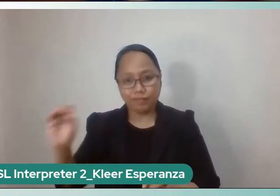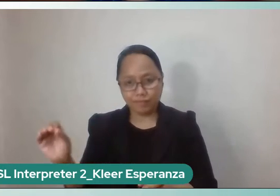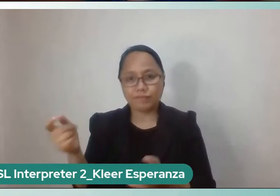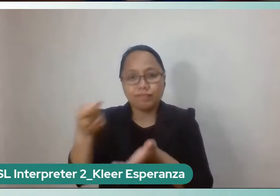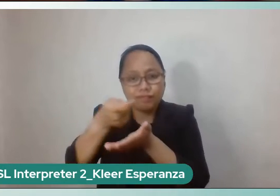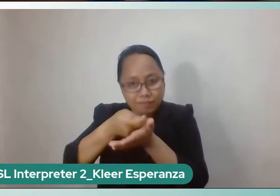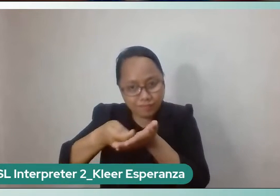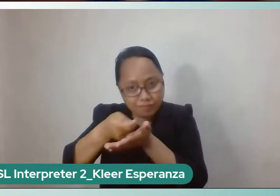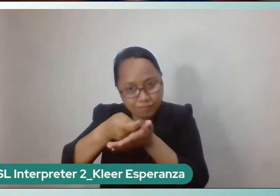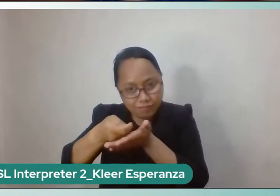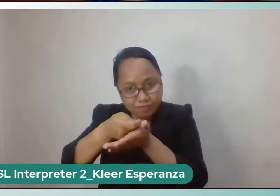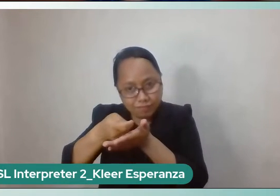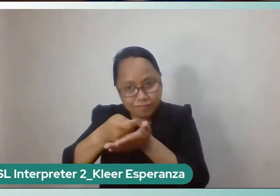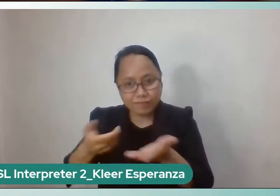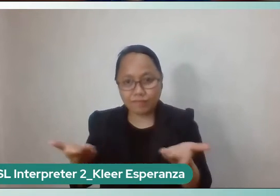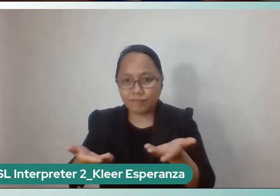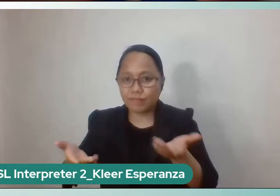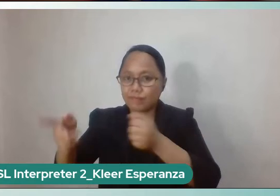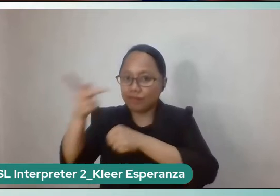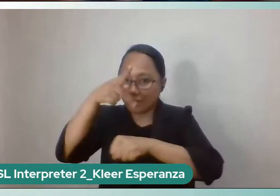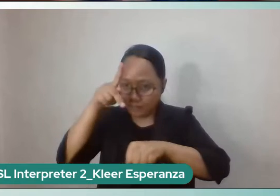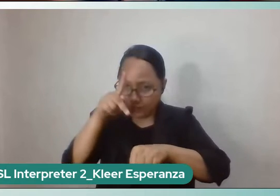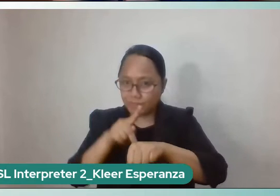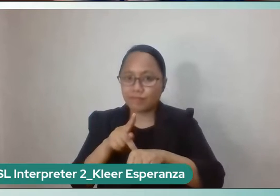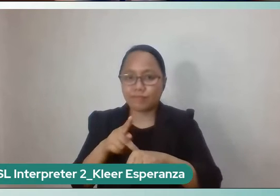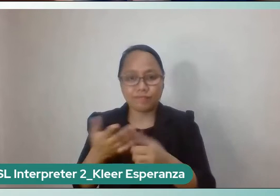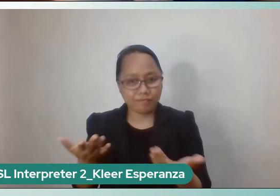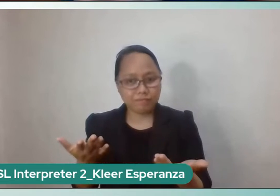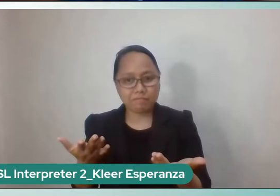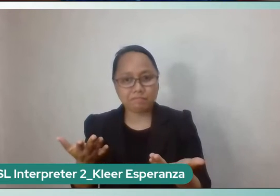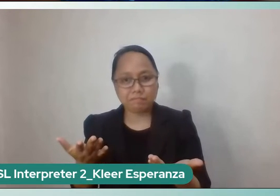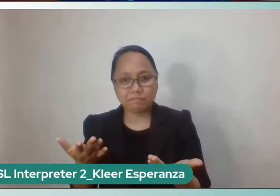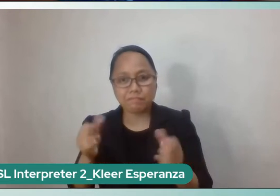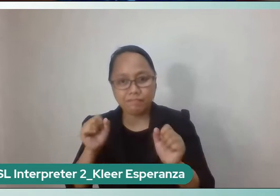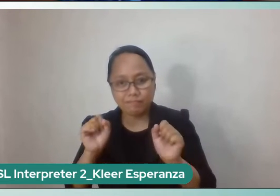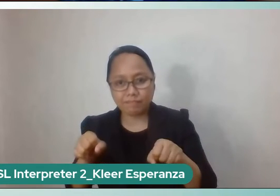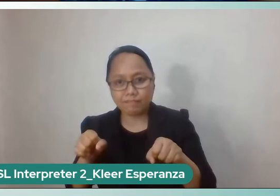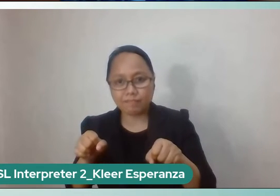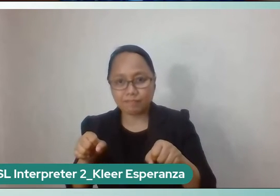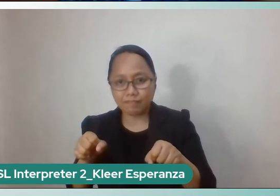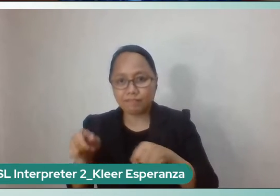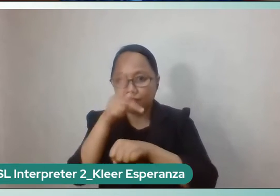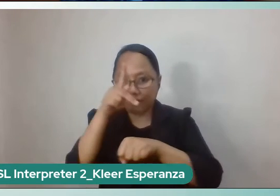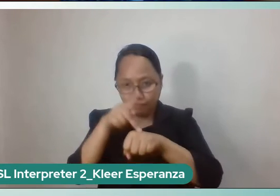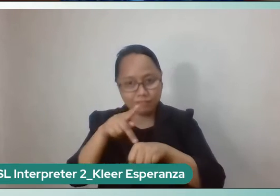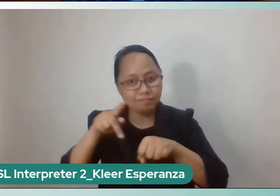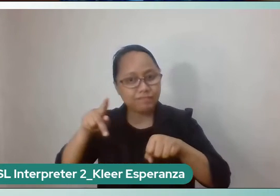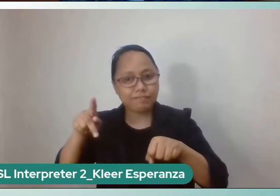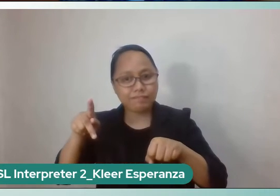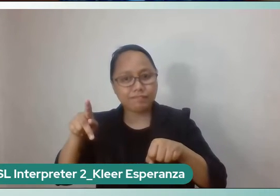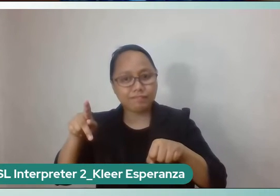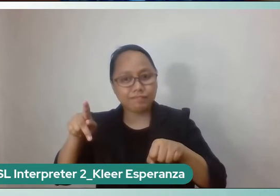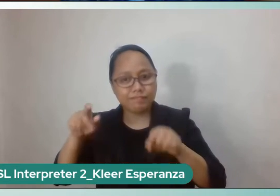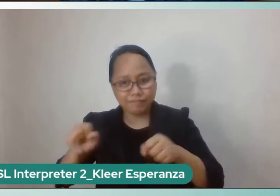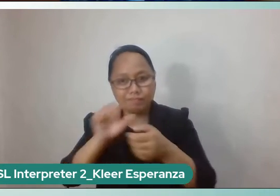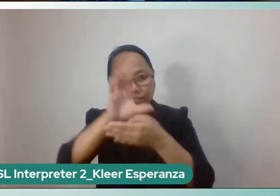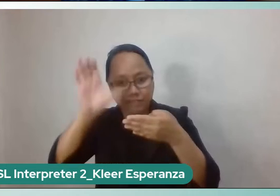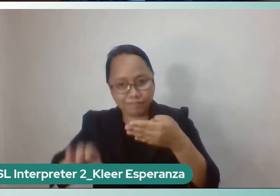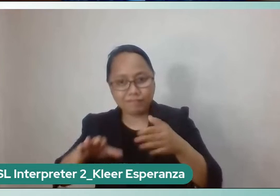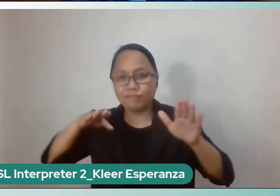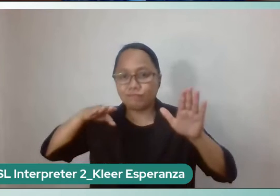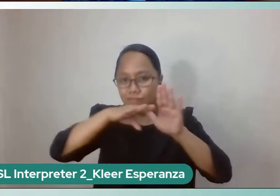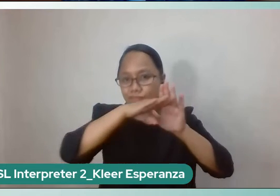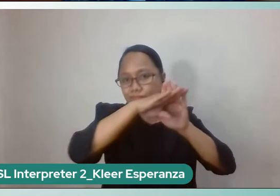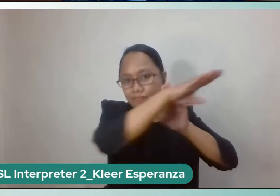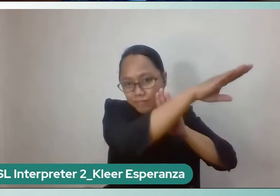and treat approach so that particularly the DOH, the Philippines, will be able to reach or accelerate its